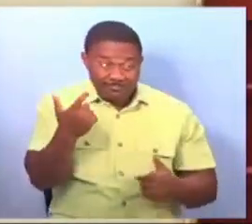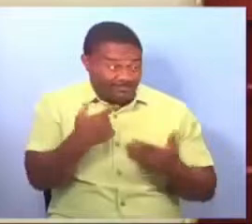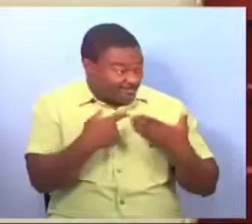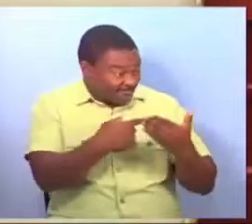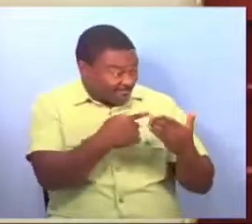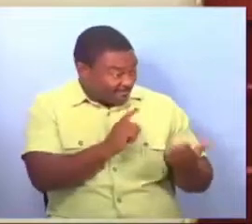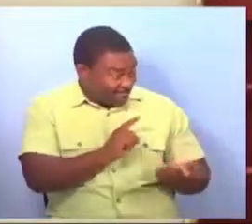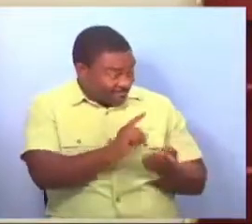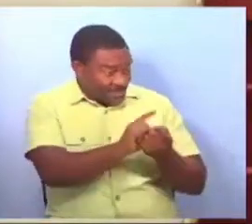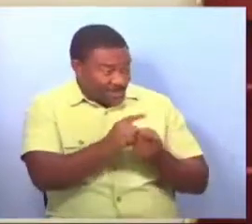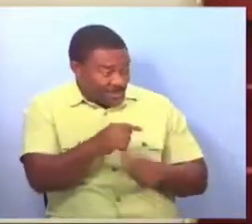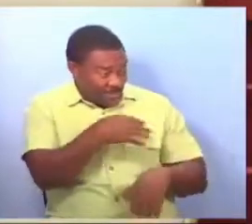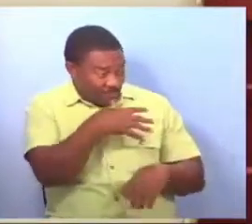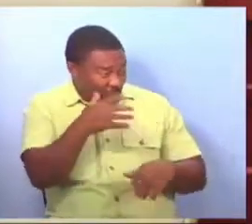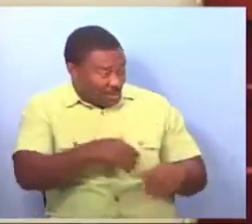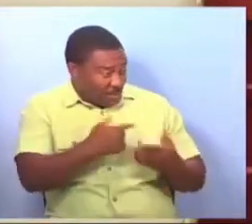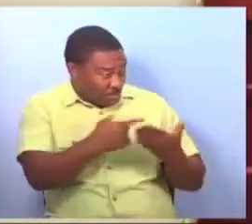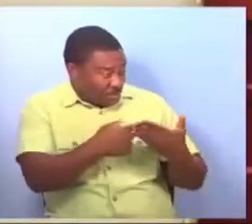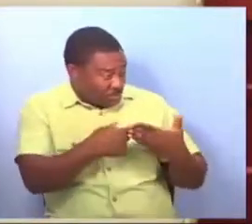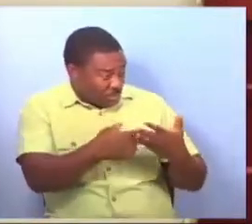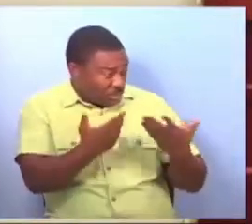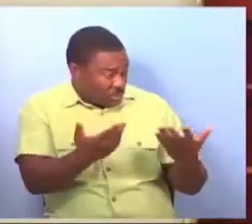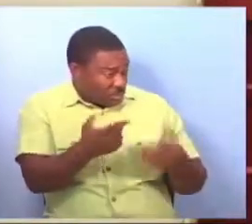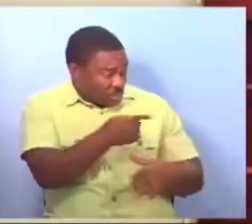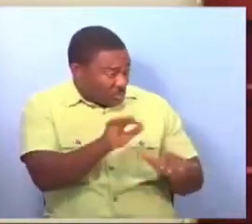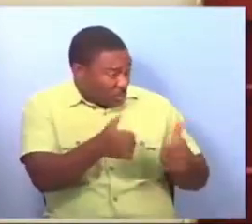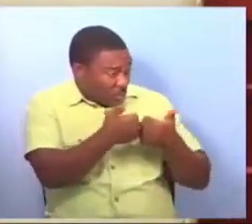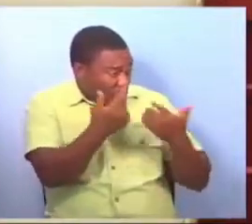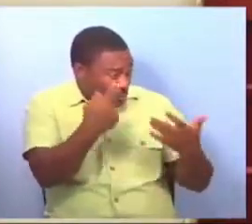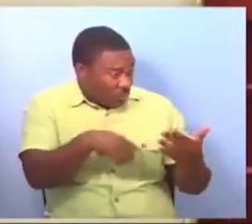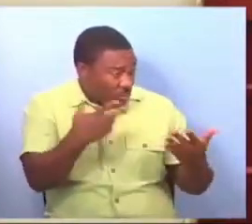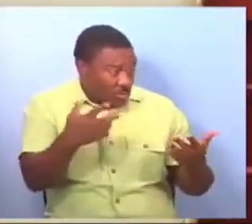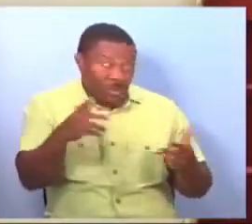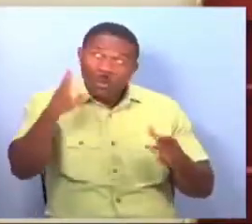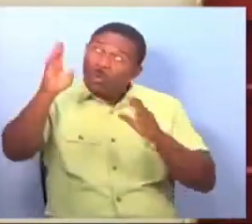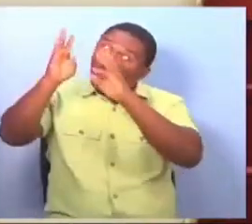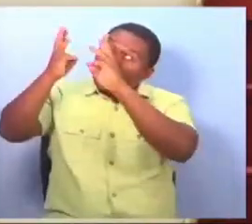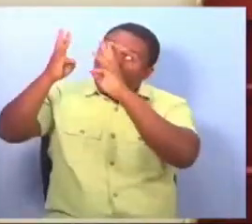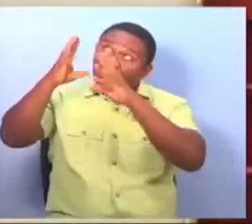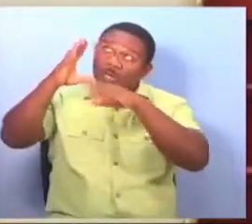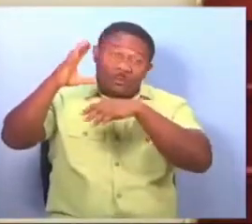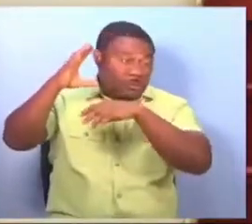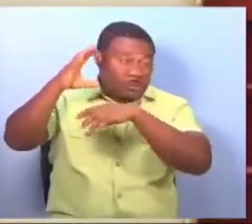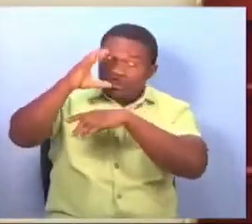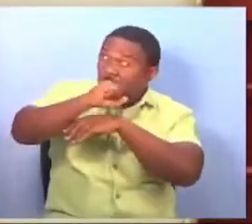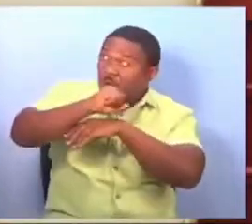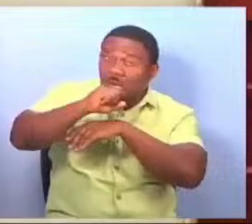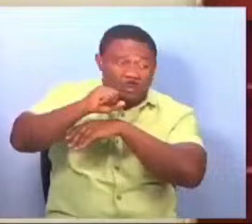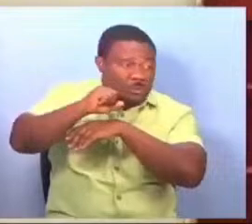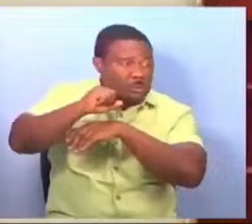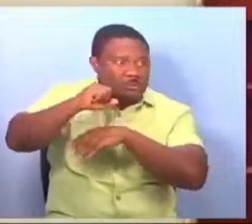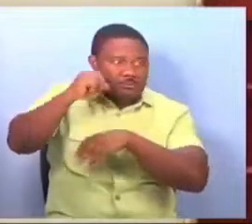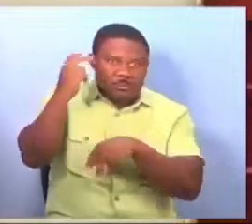that they are facing with predictability of the weather. And so as a country, the challenges that